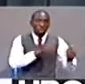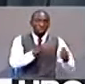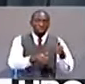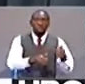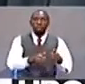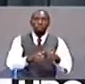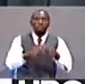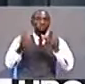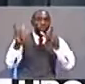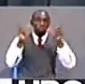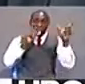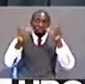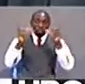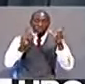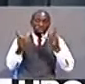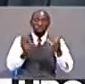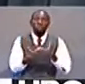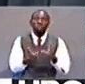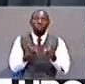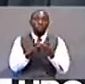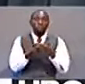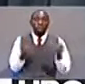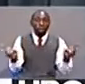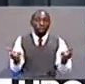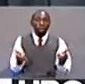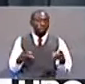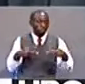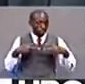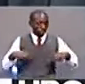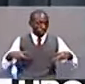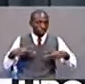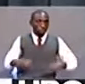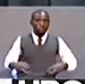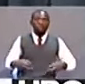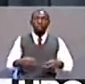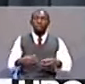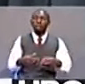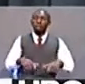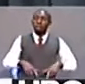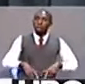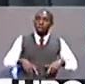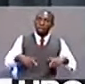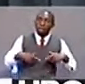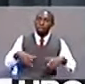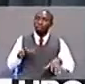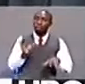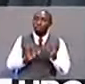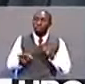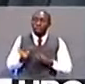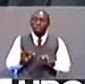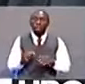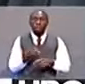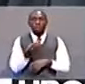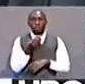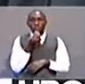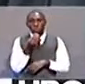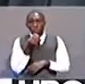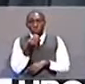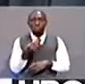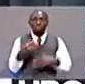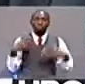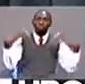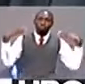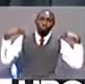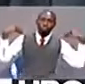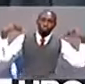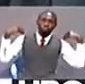about non-communicable diseases, our lifestyle diseases, the diet that we eat, the exercise that we do to